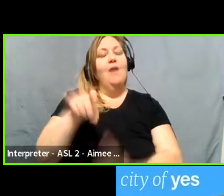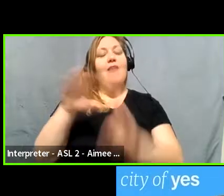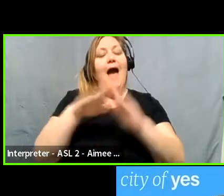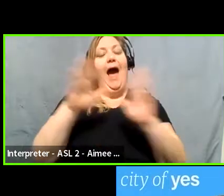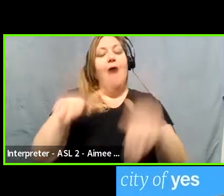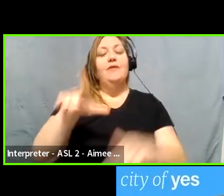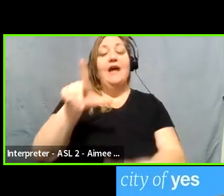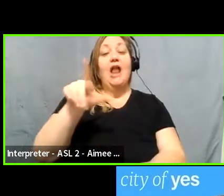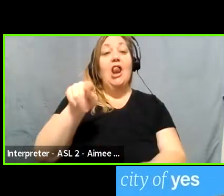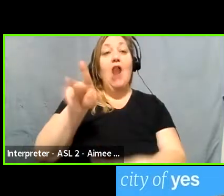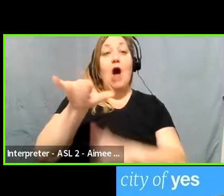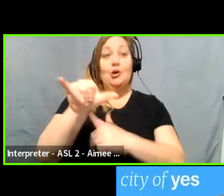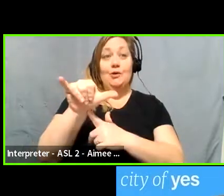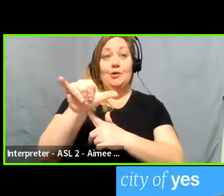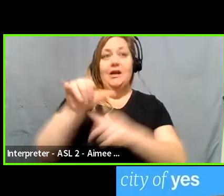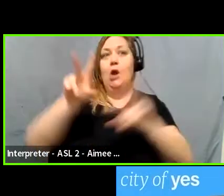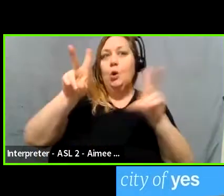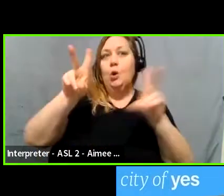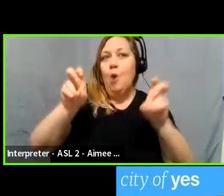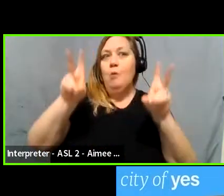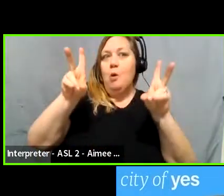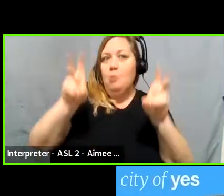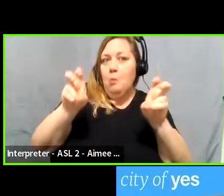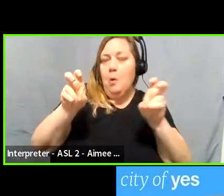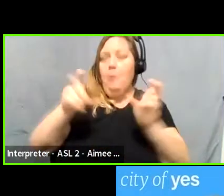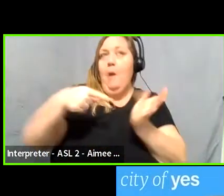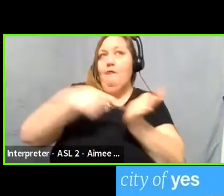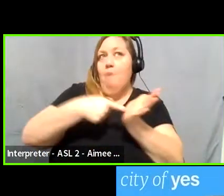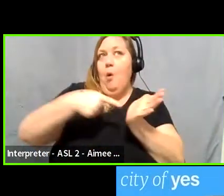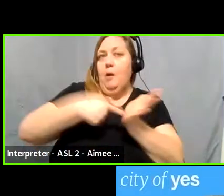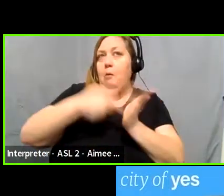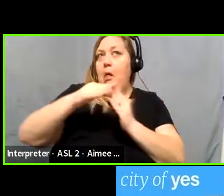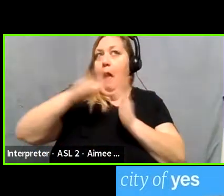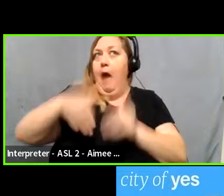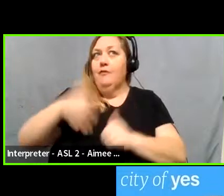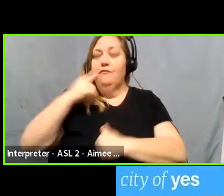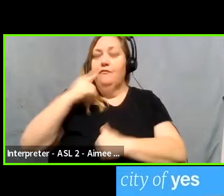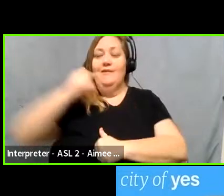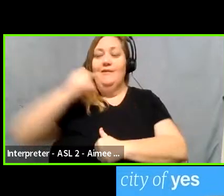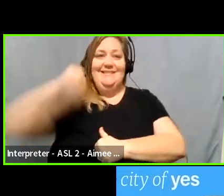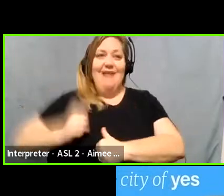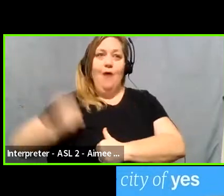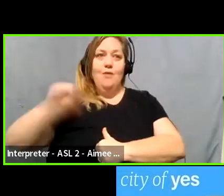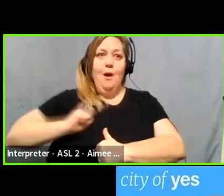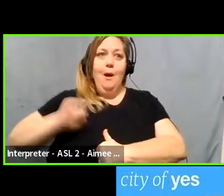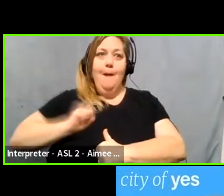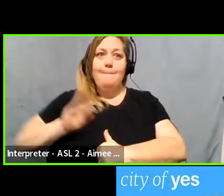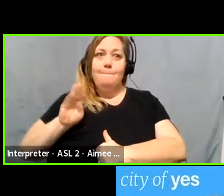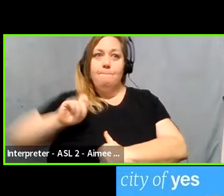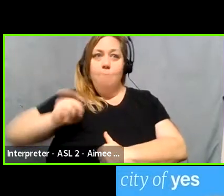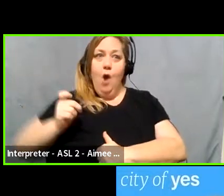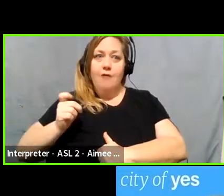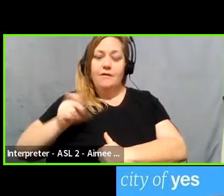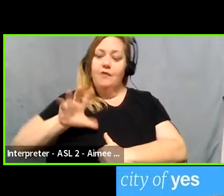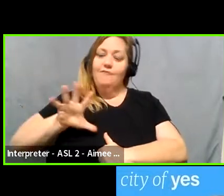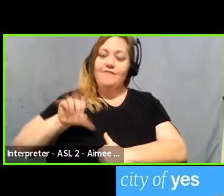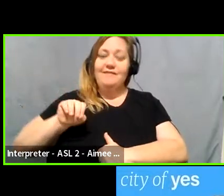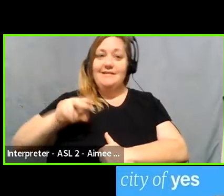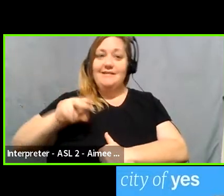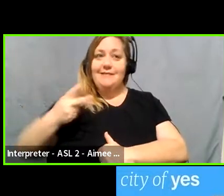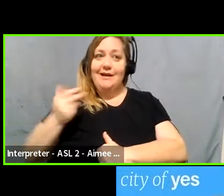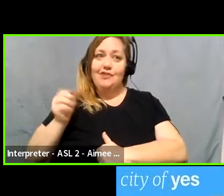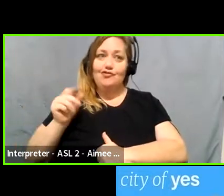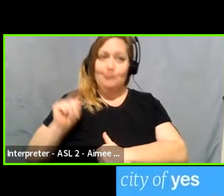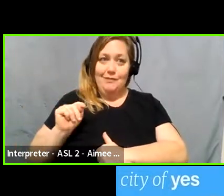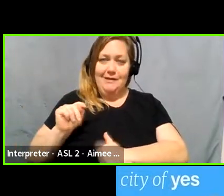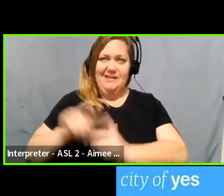that's a quote unquote affordable housing. There's one for the South Bronx on East 152nd street, uh, which